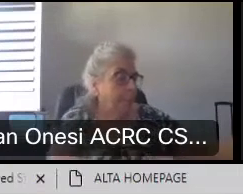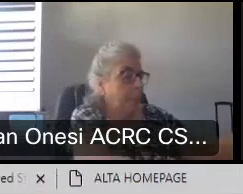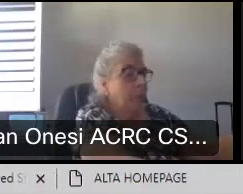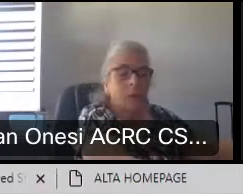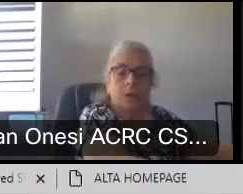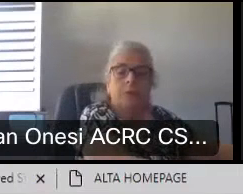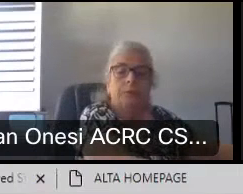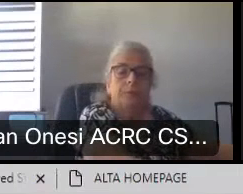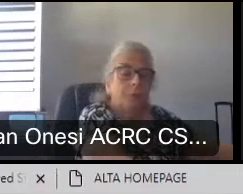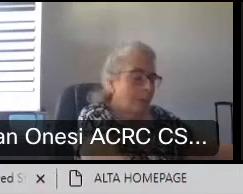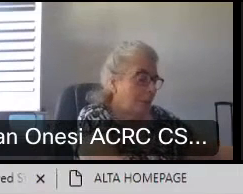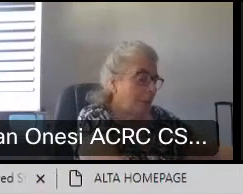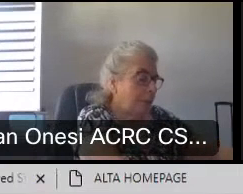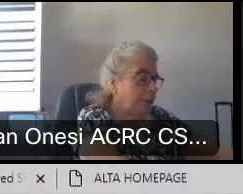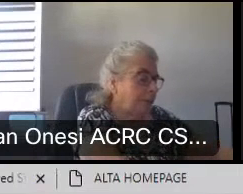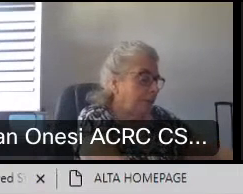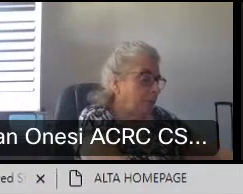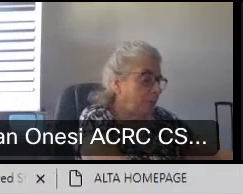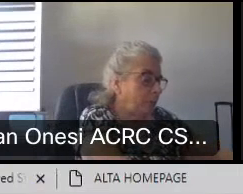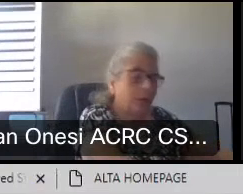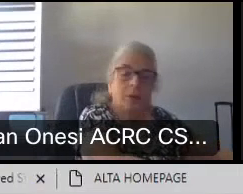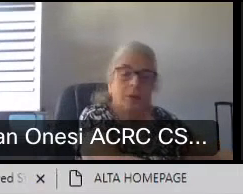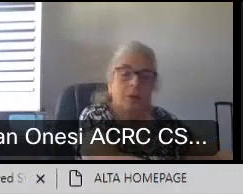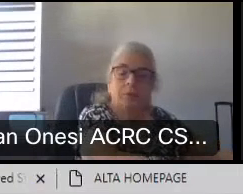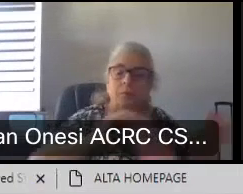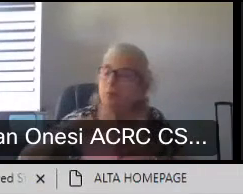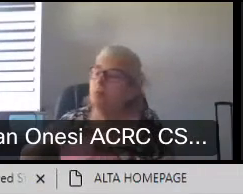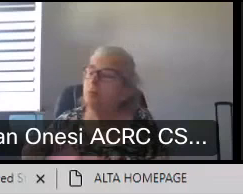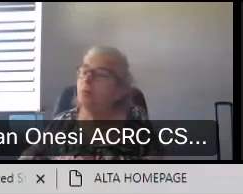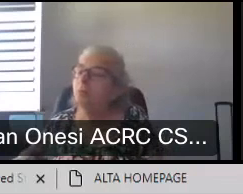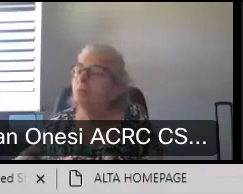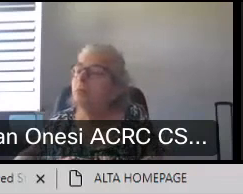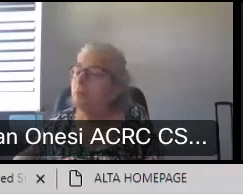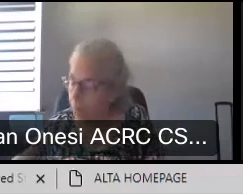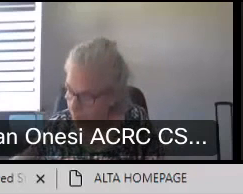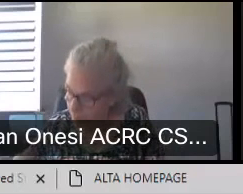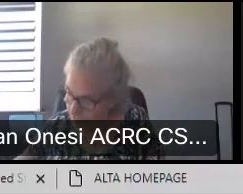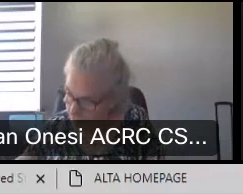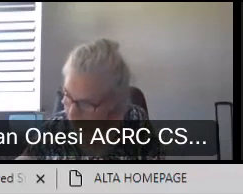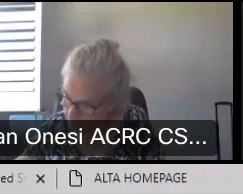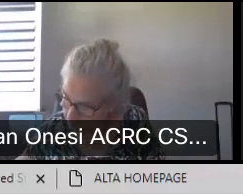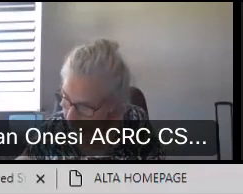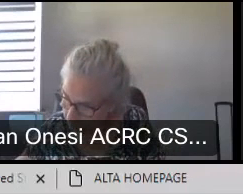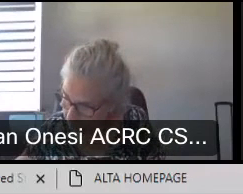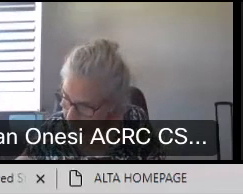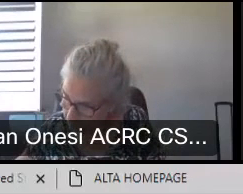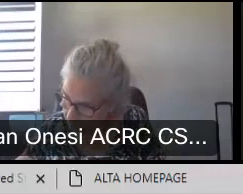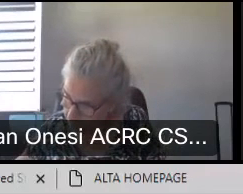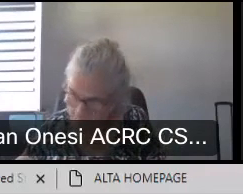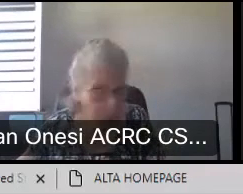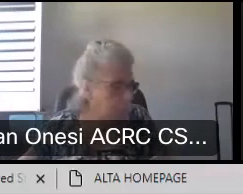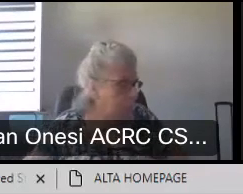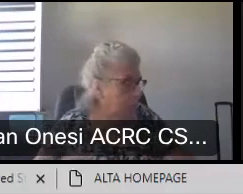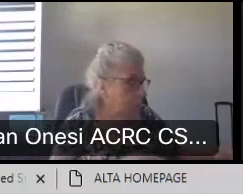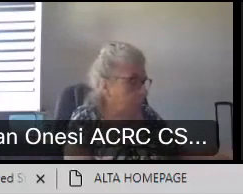everyone sees our website, I hope. All right. And so if you scroll down on the front page, you will see ACRC